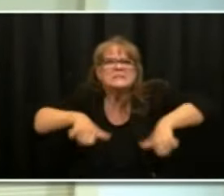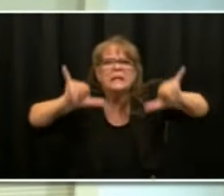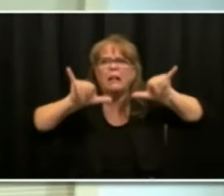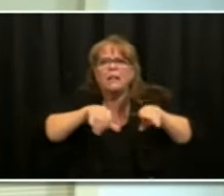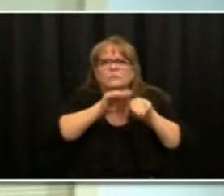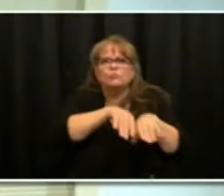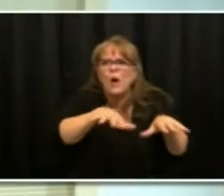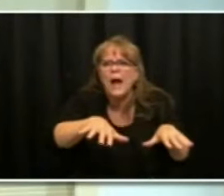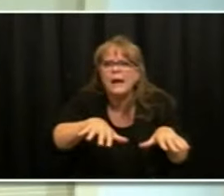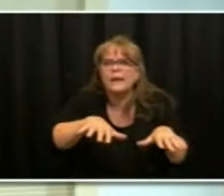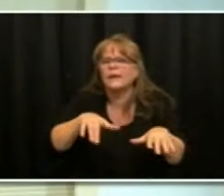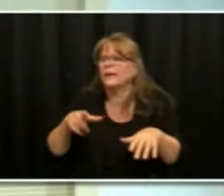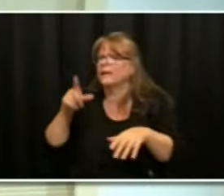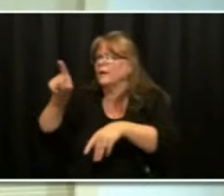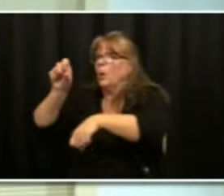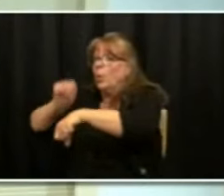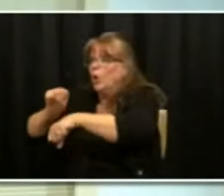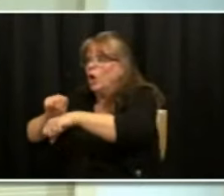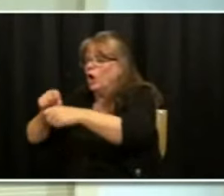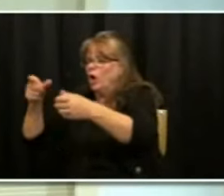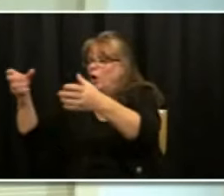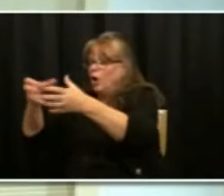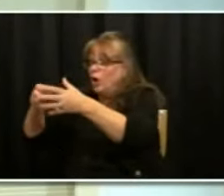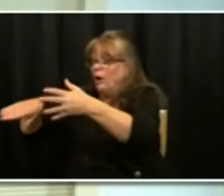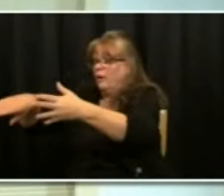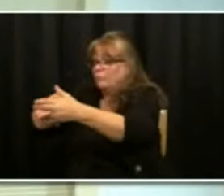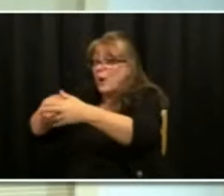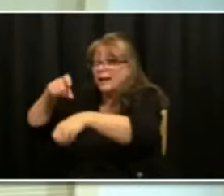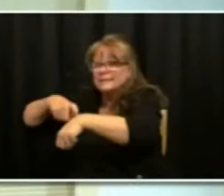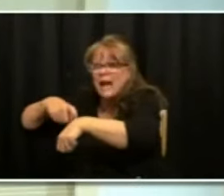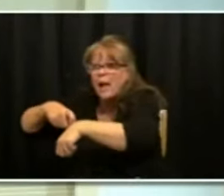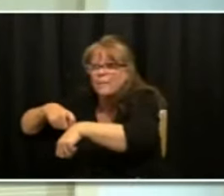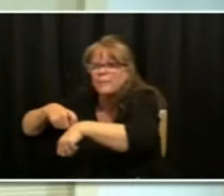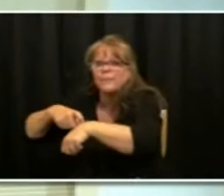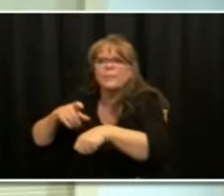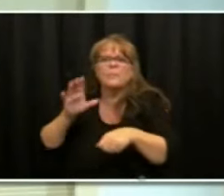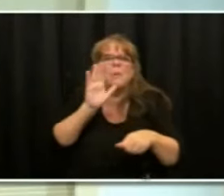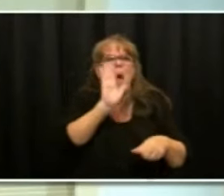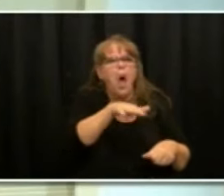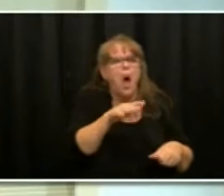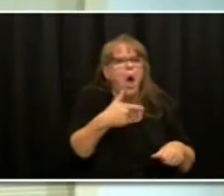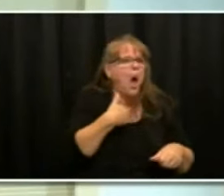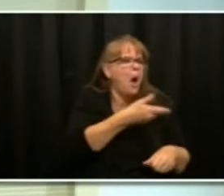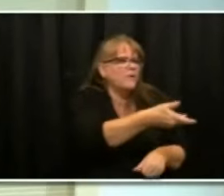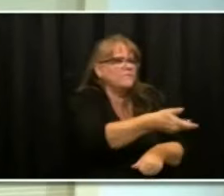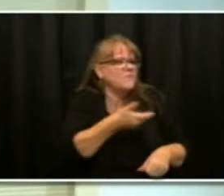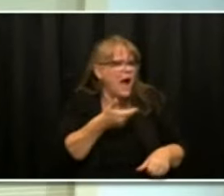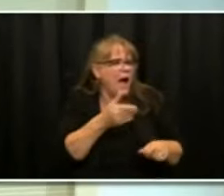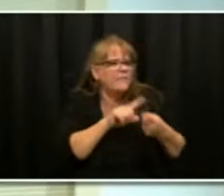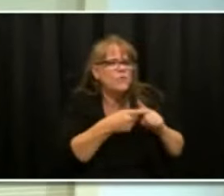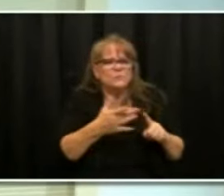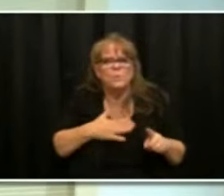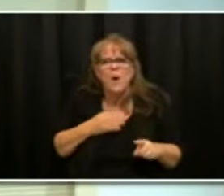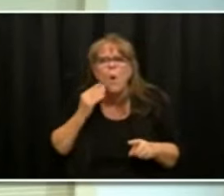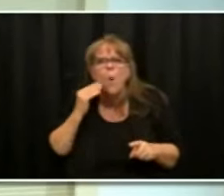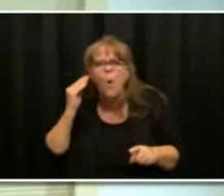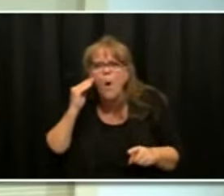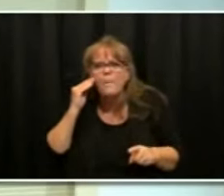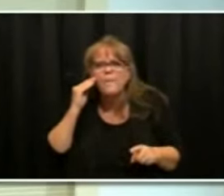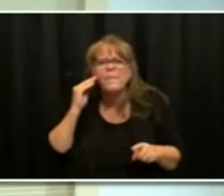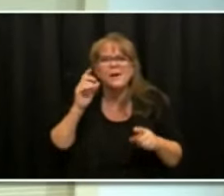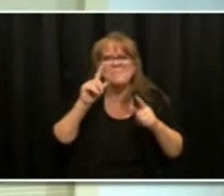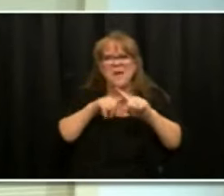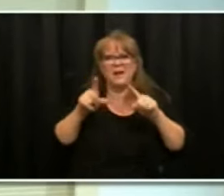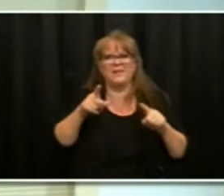playing poker or something like that at their house. Now, I know you've been doing a lot of these campaigns imploring people not to,